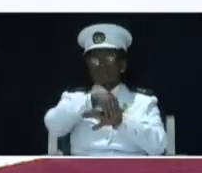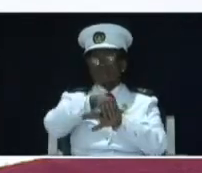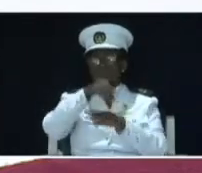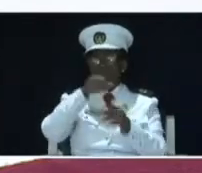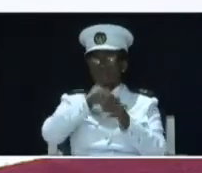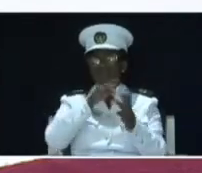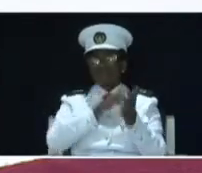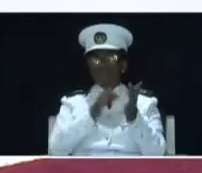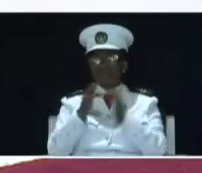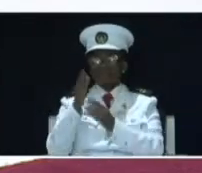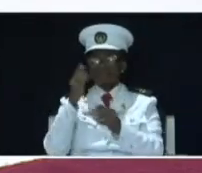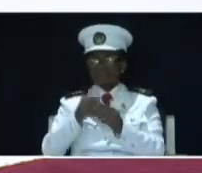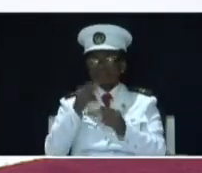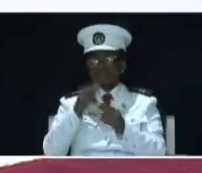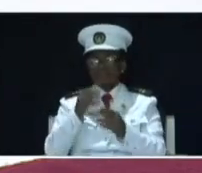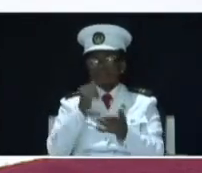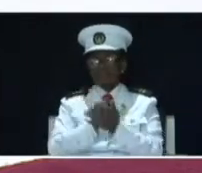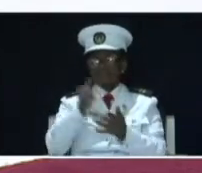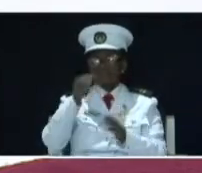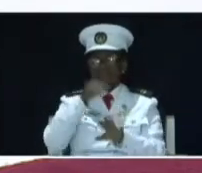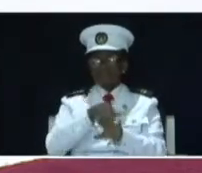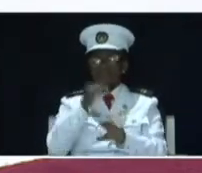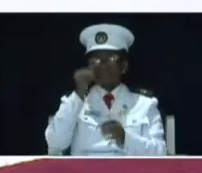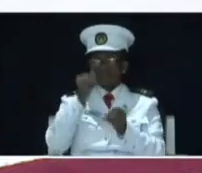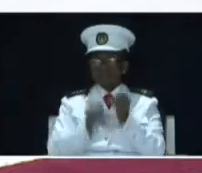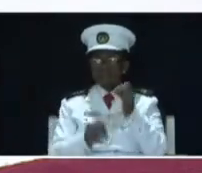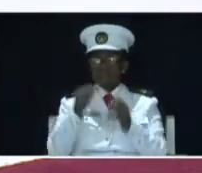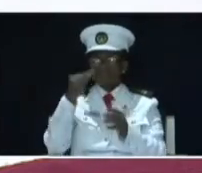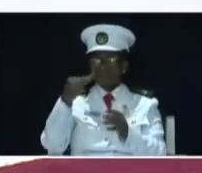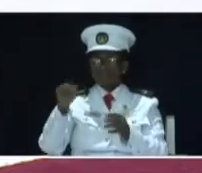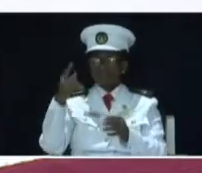At the end of the day, Lord God Almighty, I pray